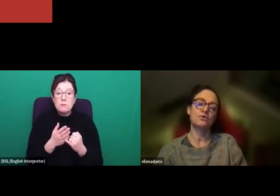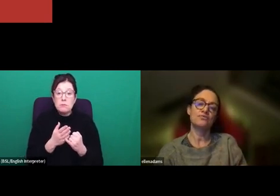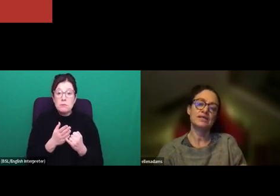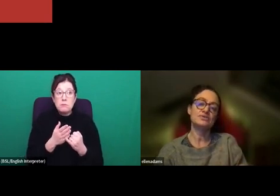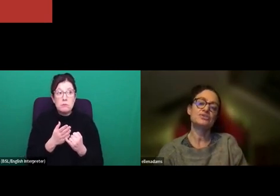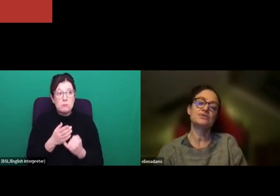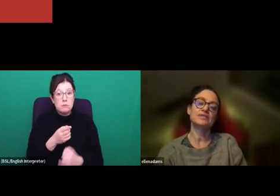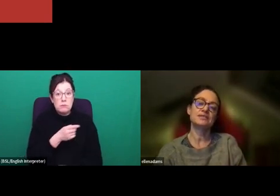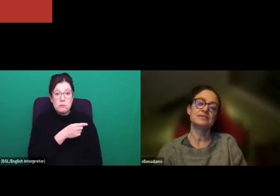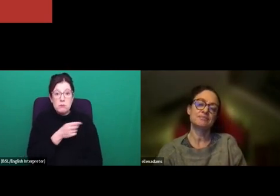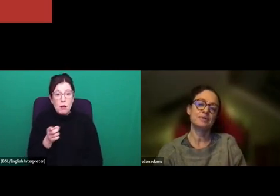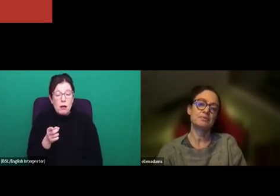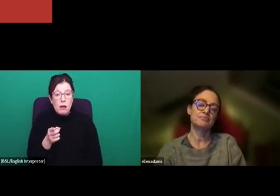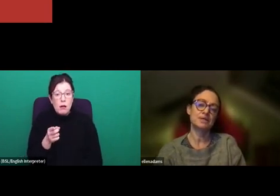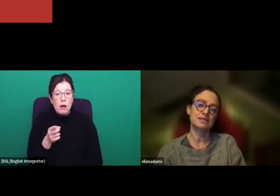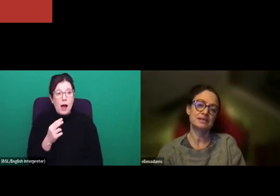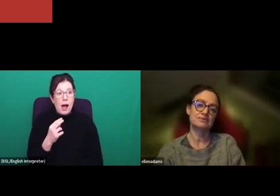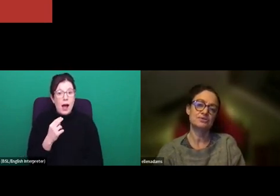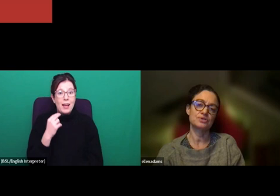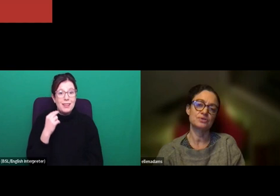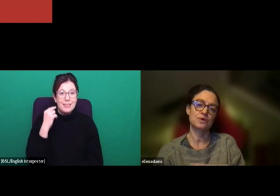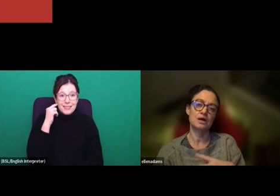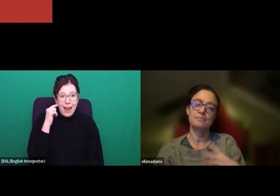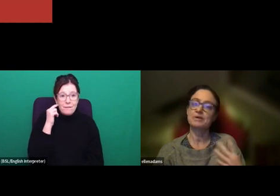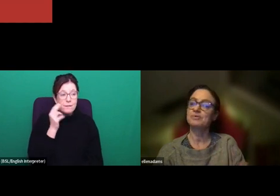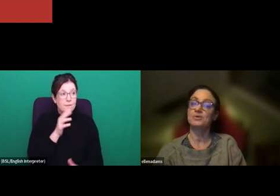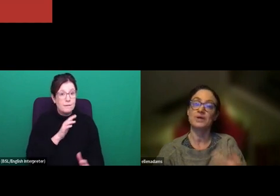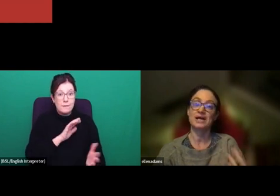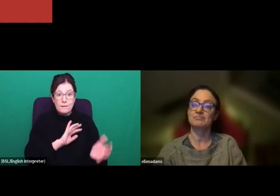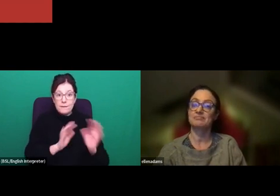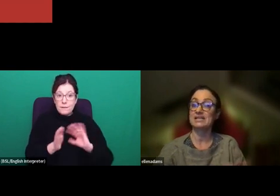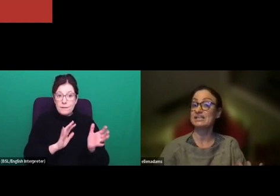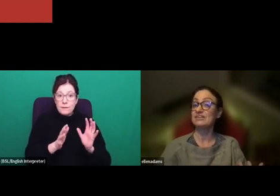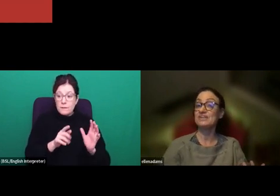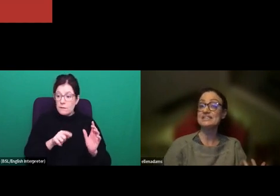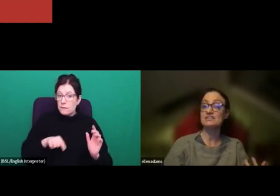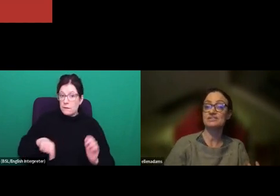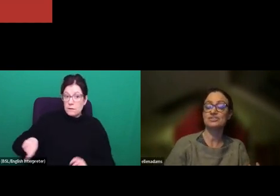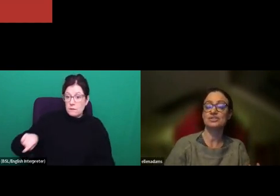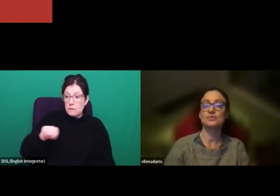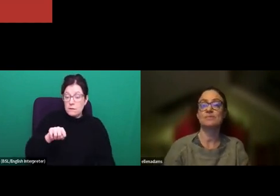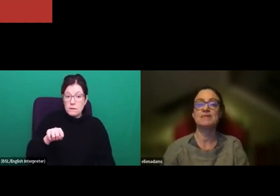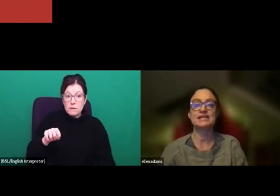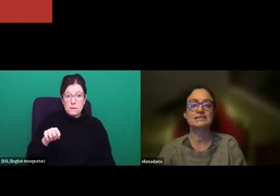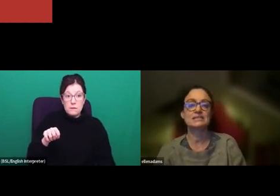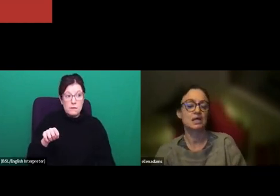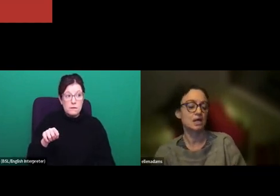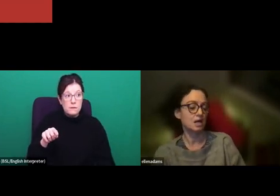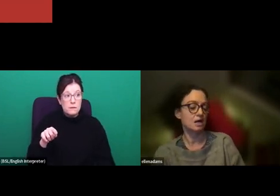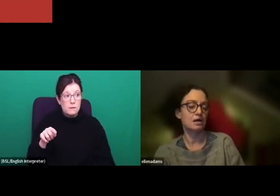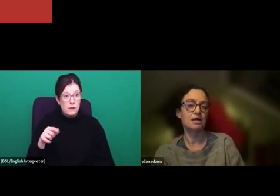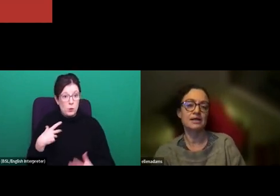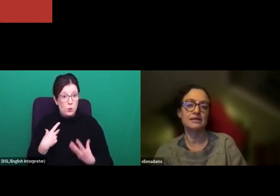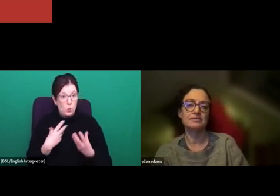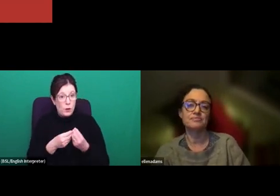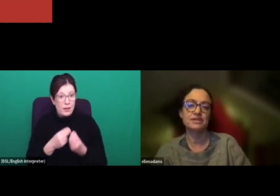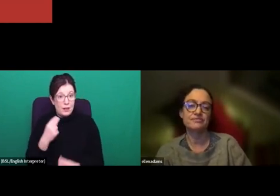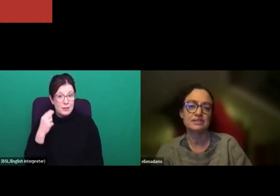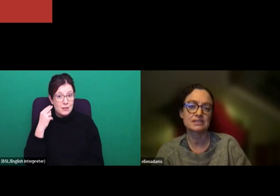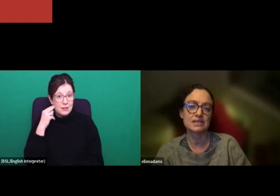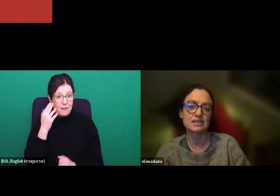way of introducing deaf people and BSL to people who hadn't had any reason to mix